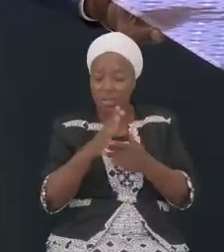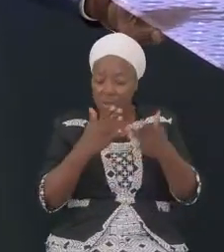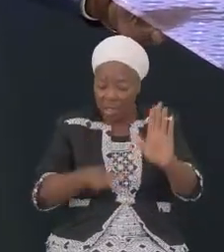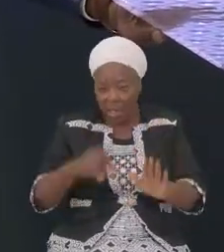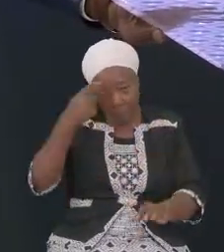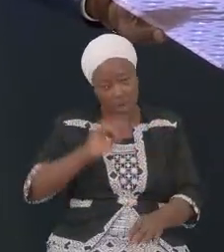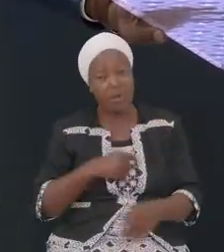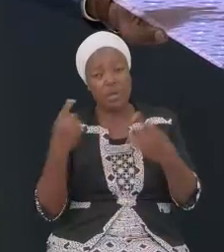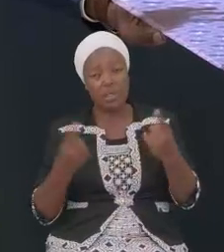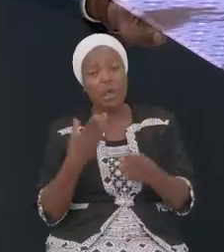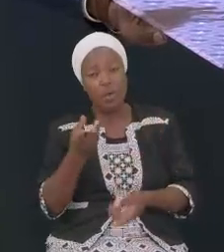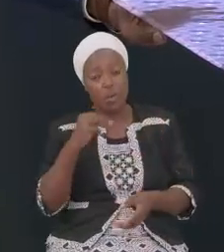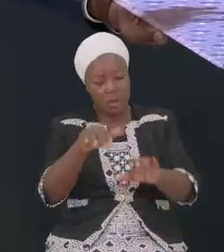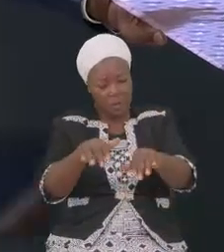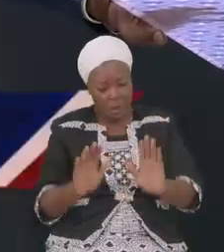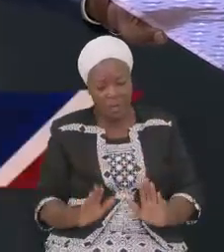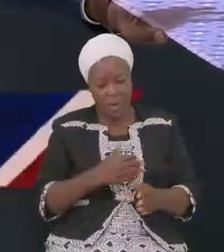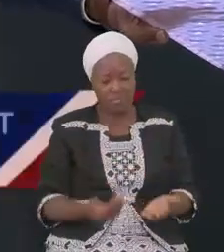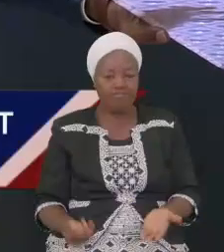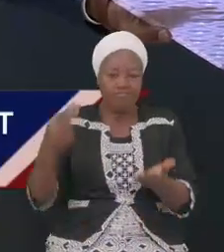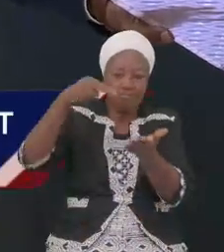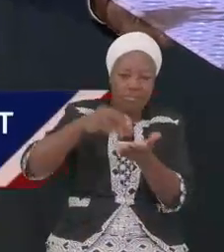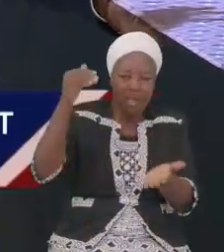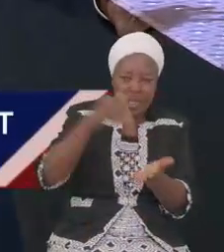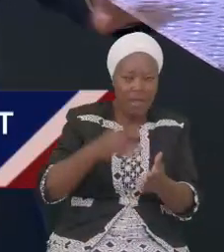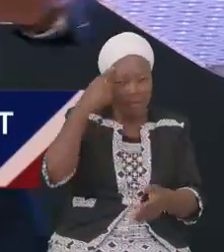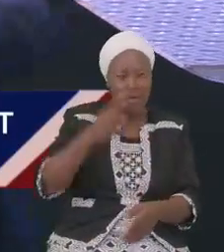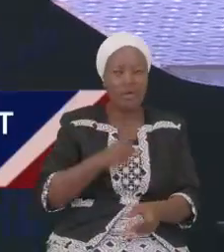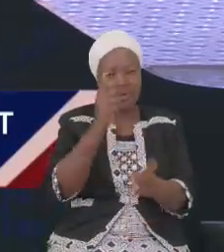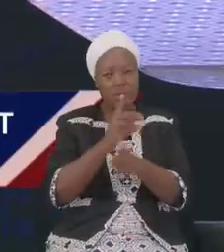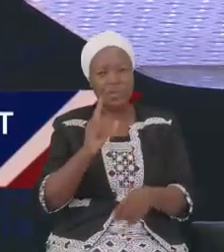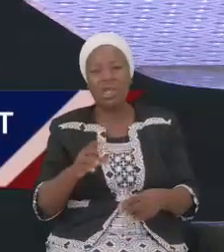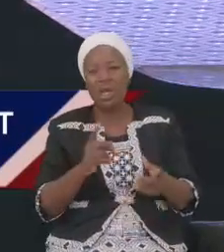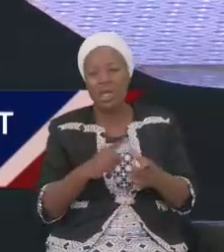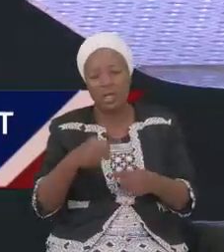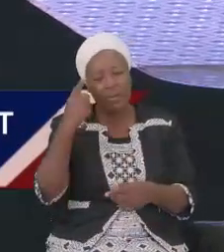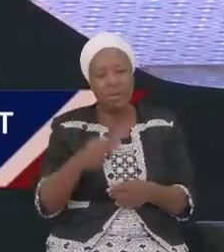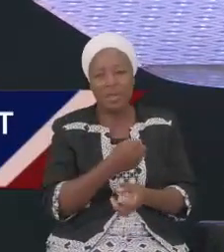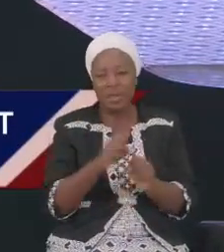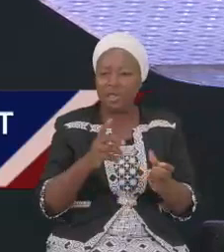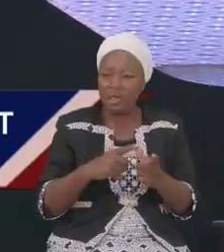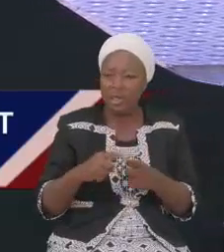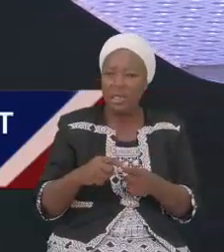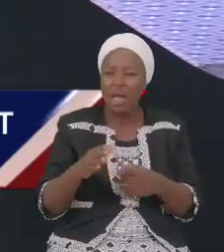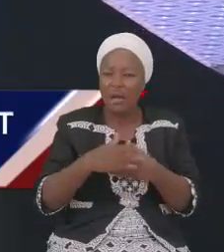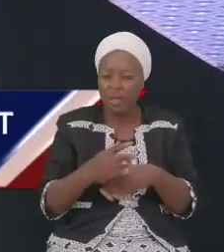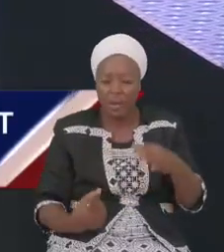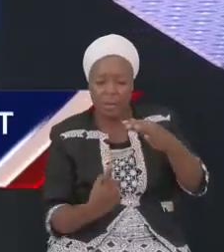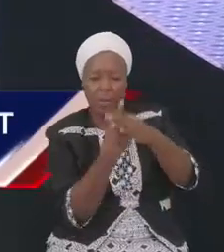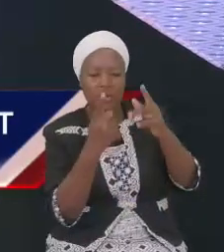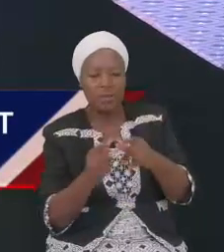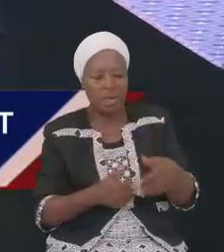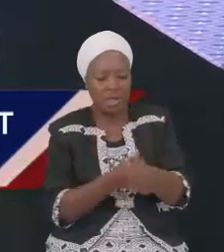was buried. He rose again for justification. And after appearing to his disciples by